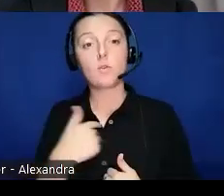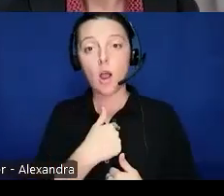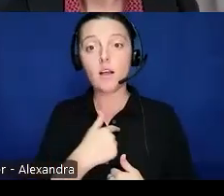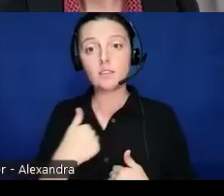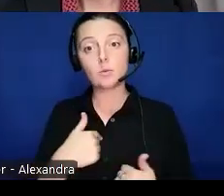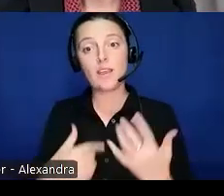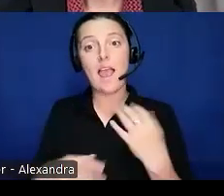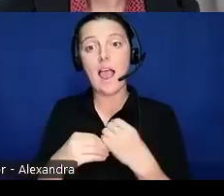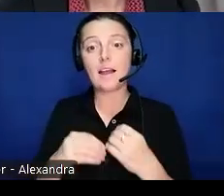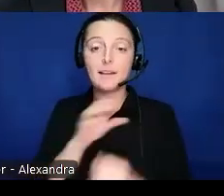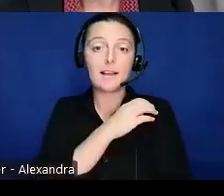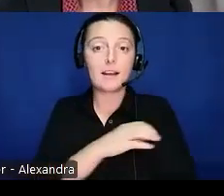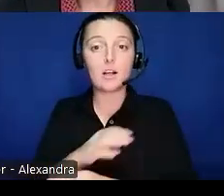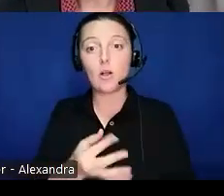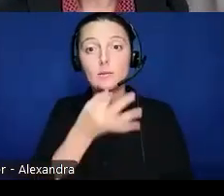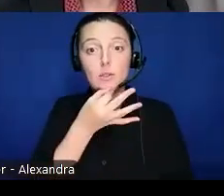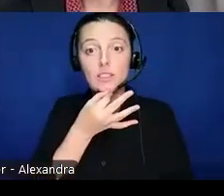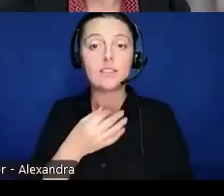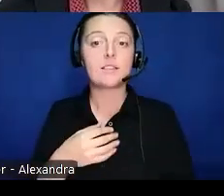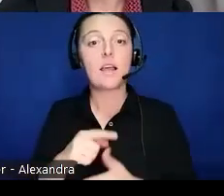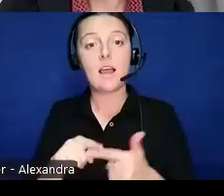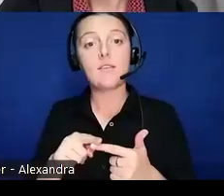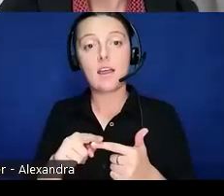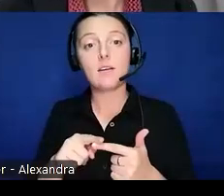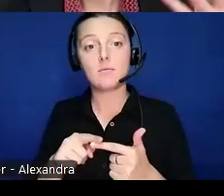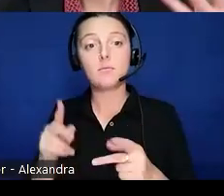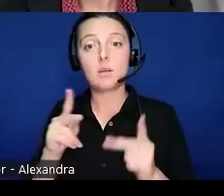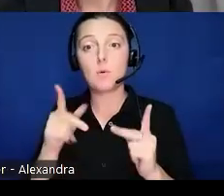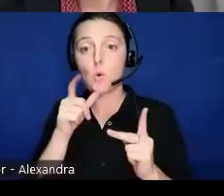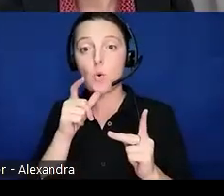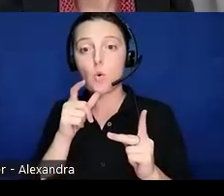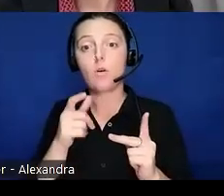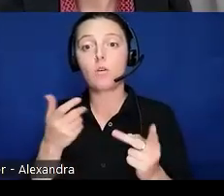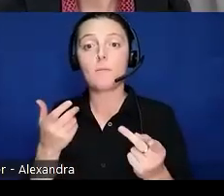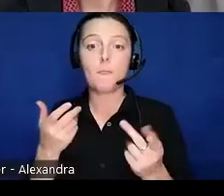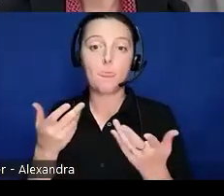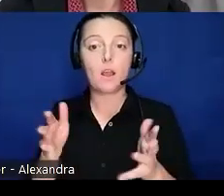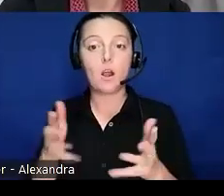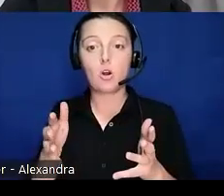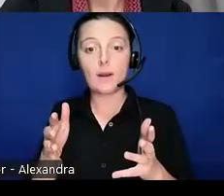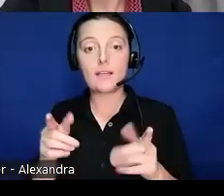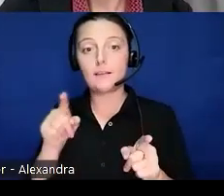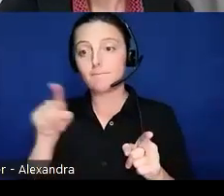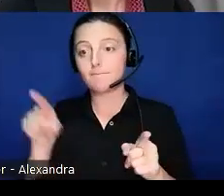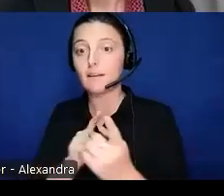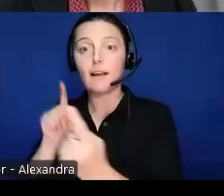people engaged by the outreach and engagement teams who are non-clinical and adding this clinical component